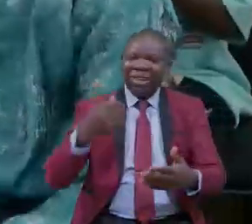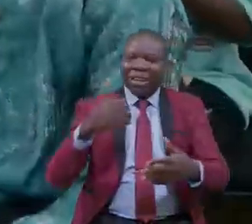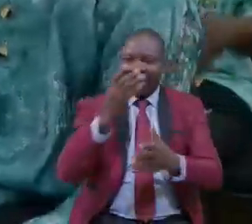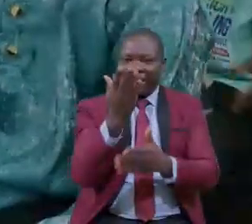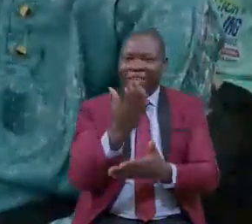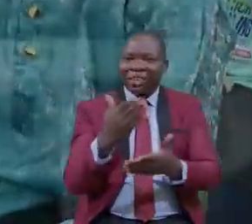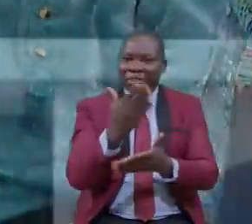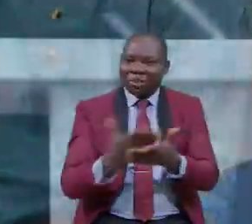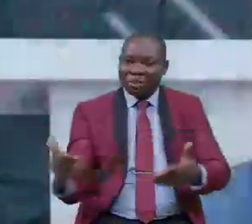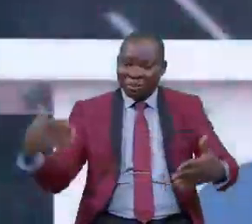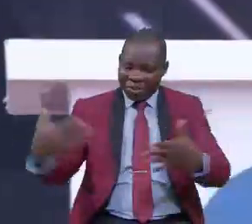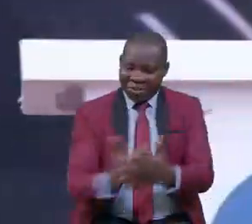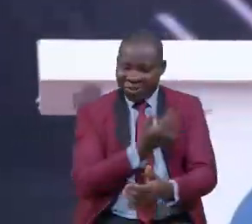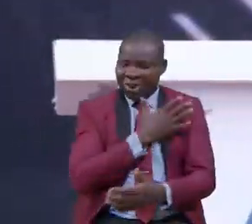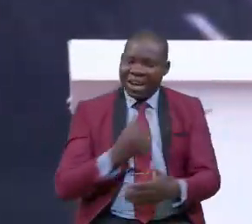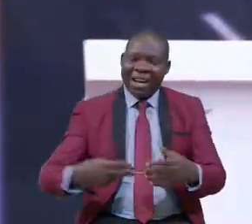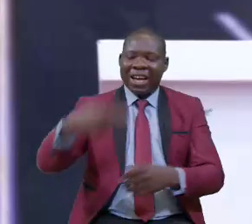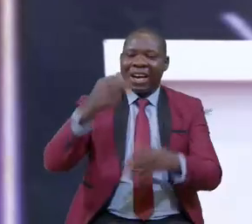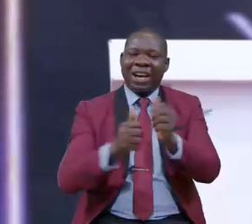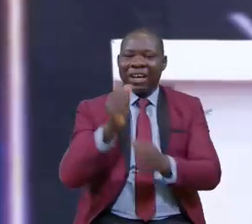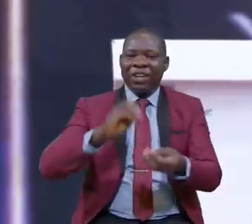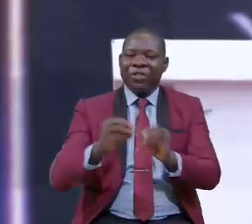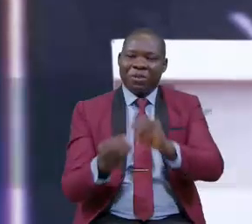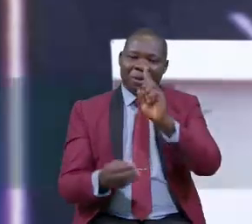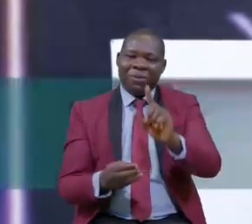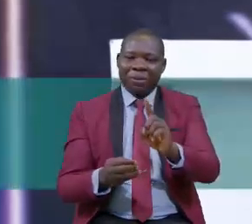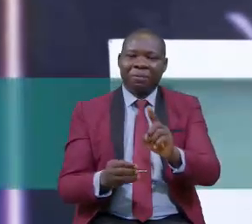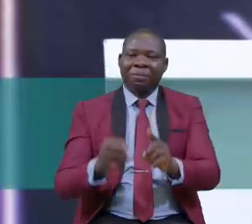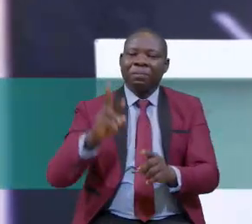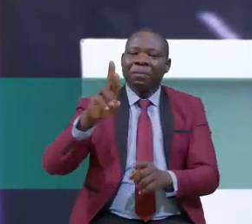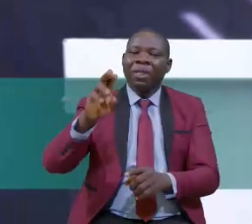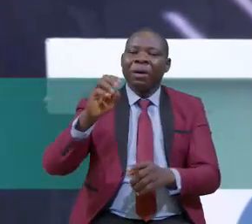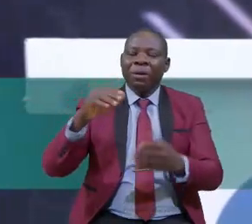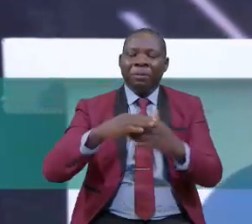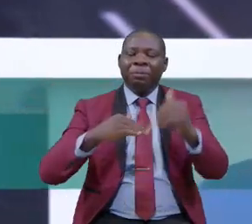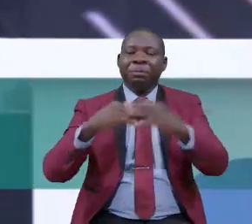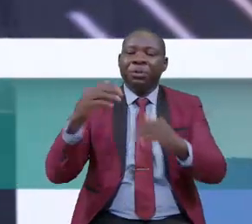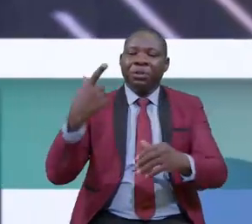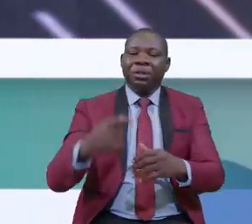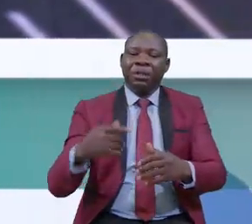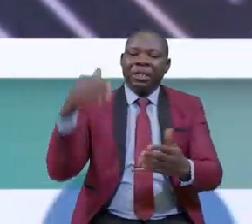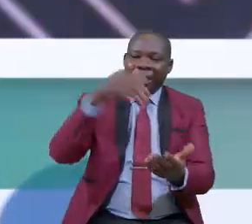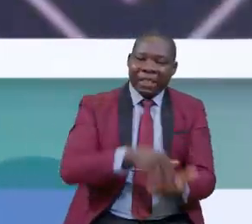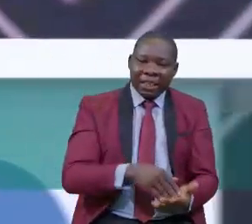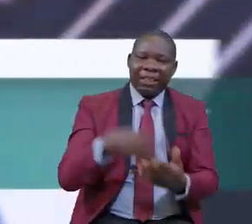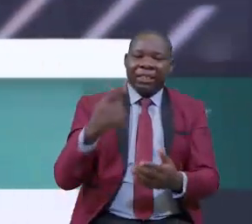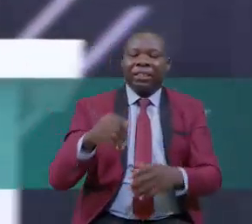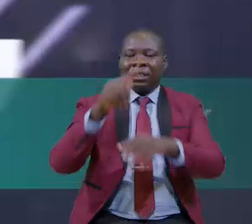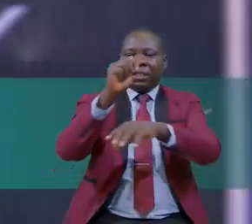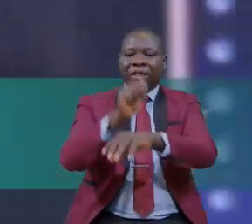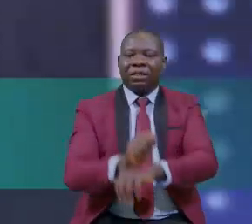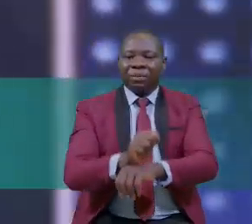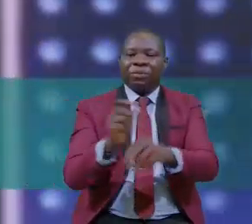Number one, rebuild the temple with Christ. Rebuild the temple